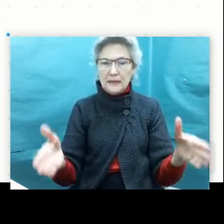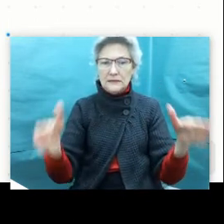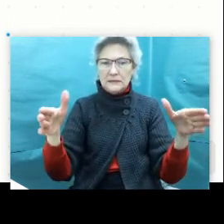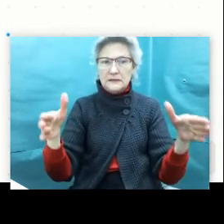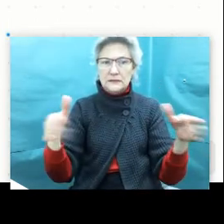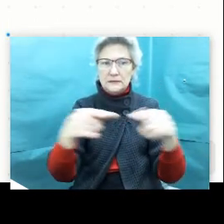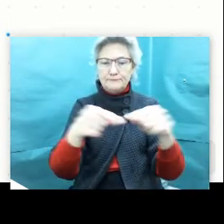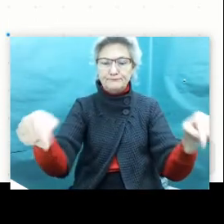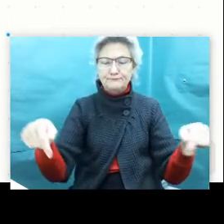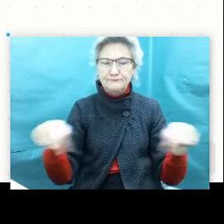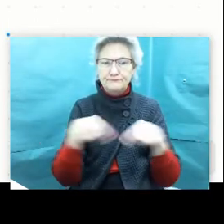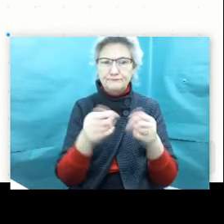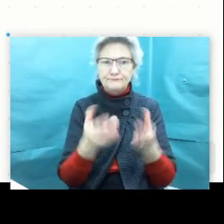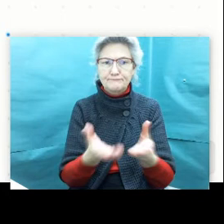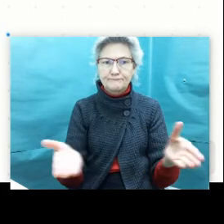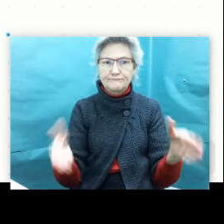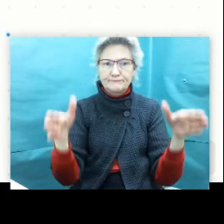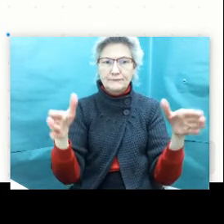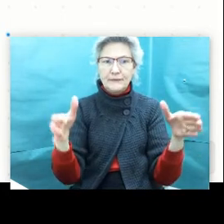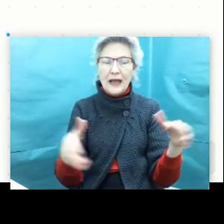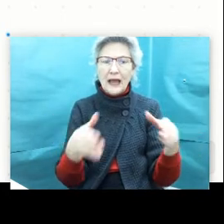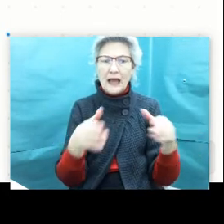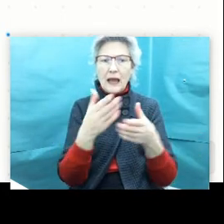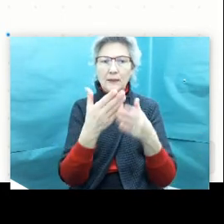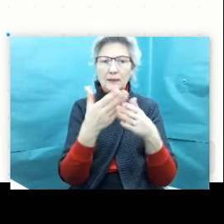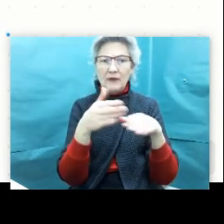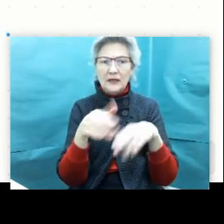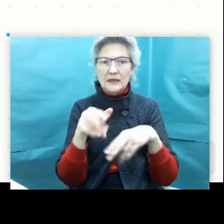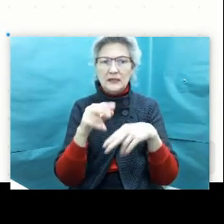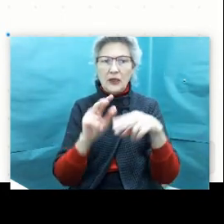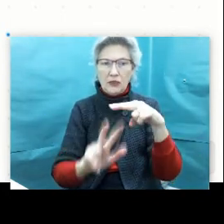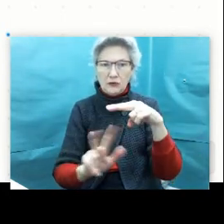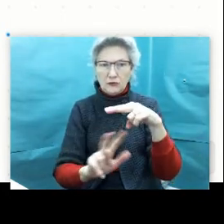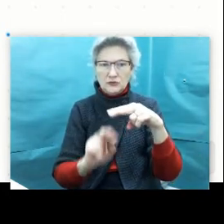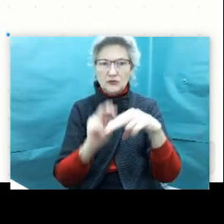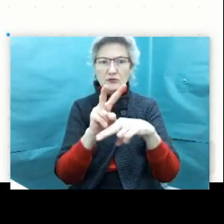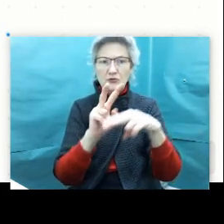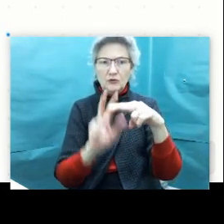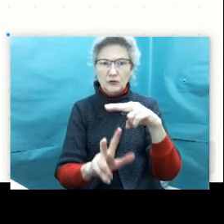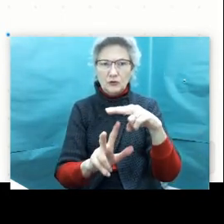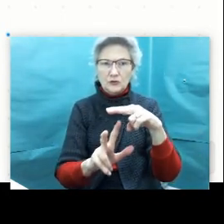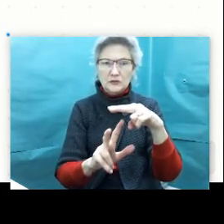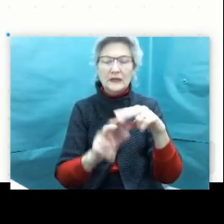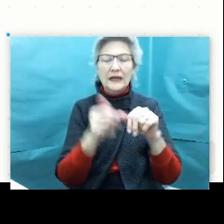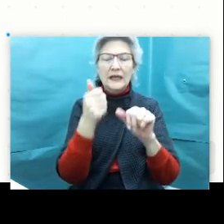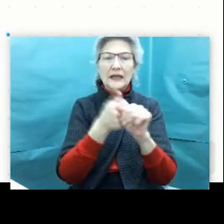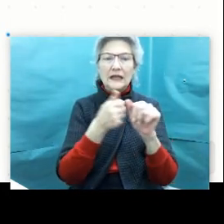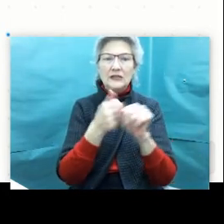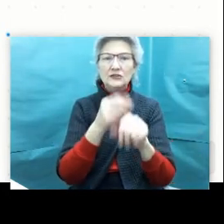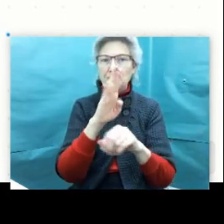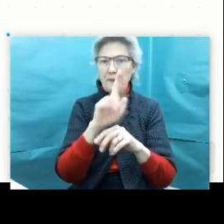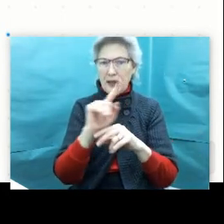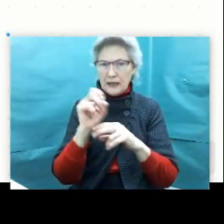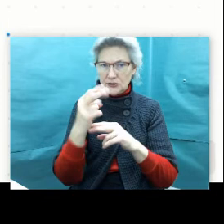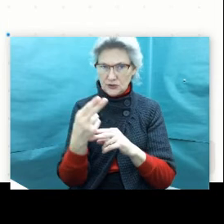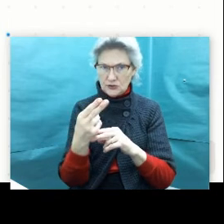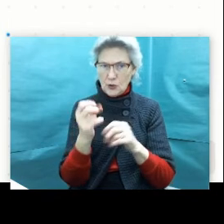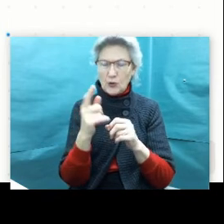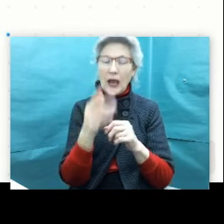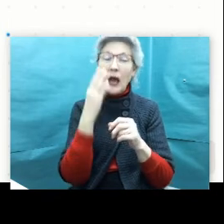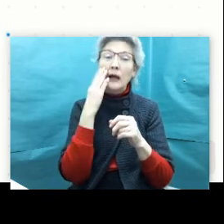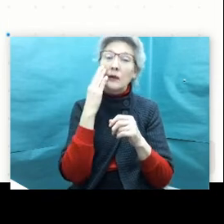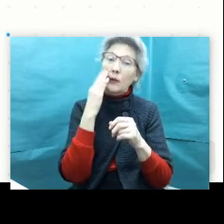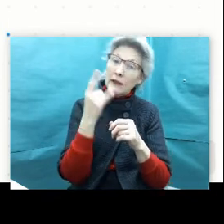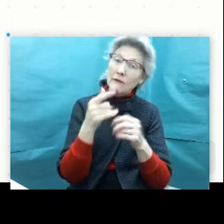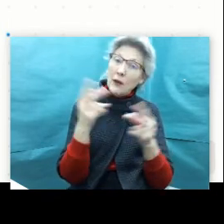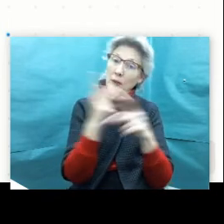thirds to show 2/3 for each batch. So we have 2/3 5 times to show 5 times 2/3. So I know that